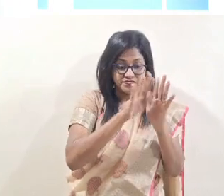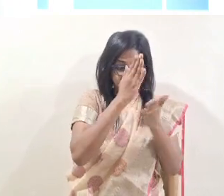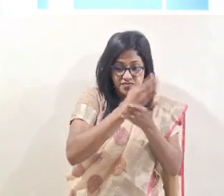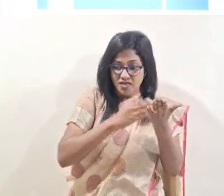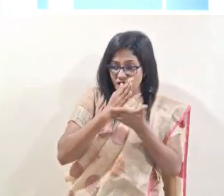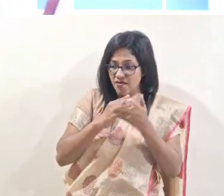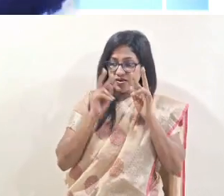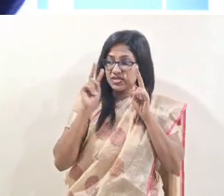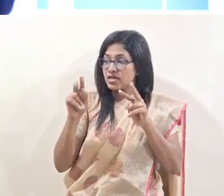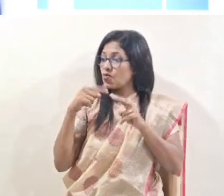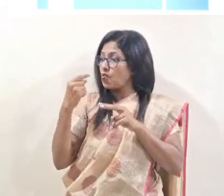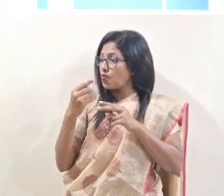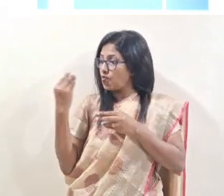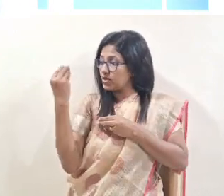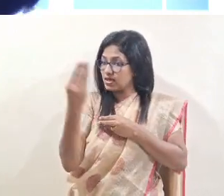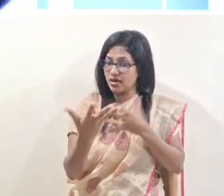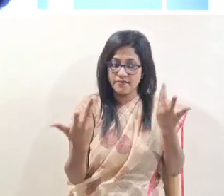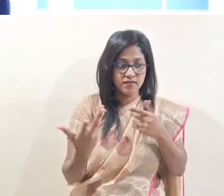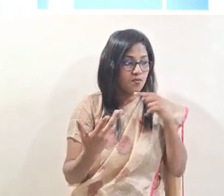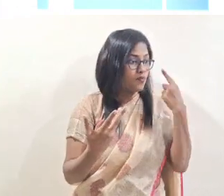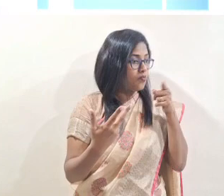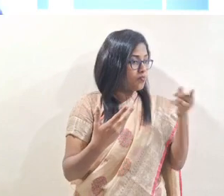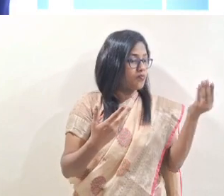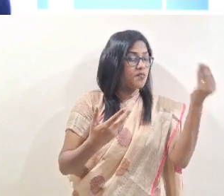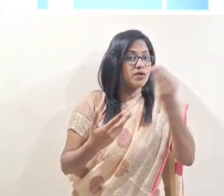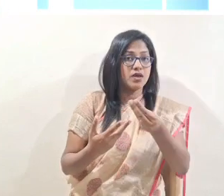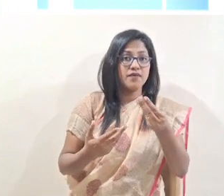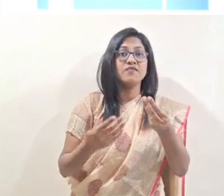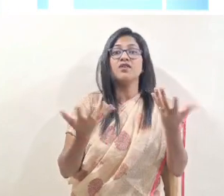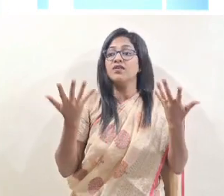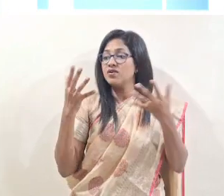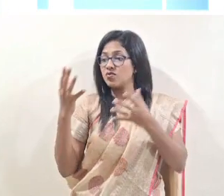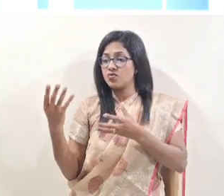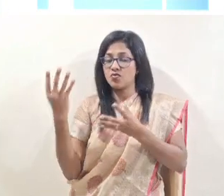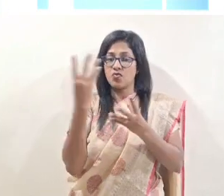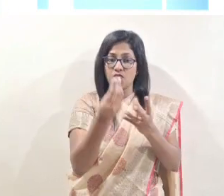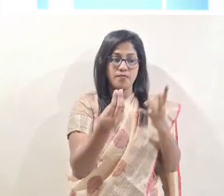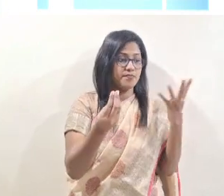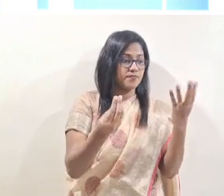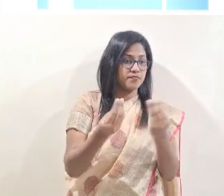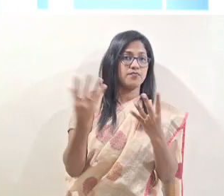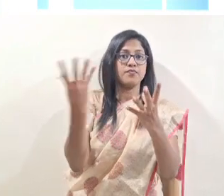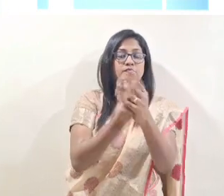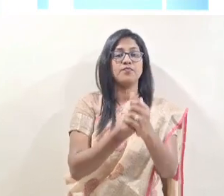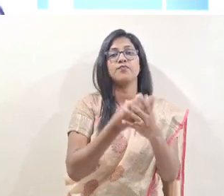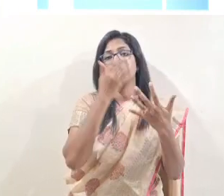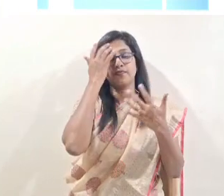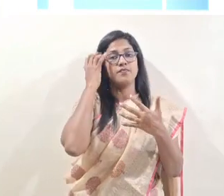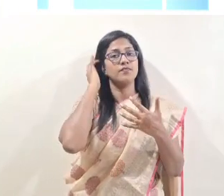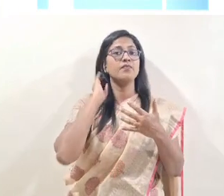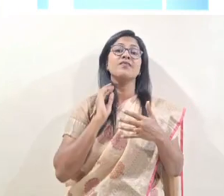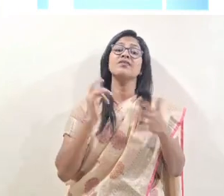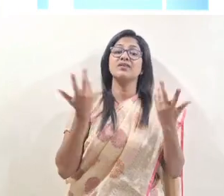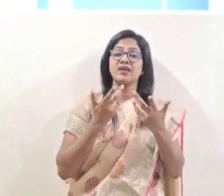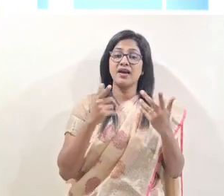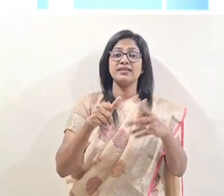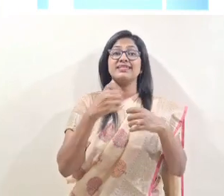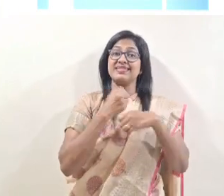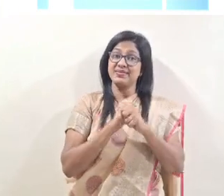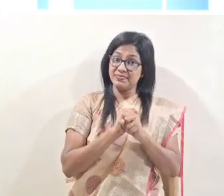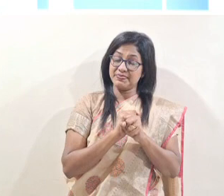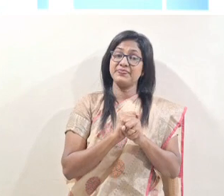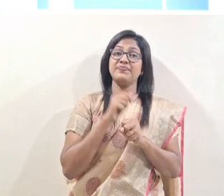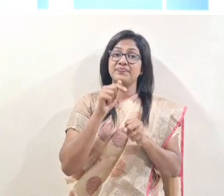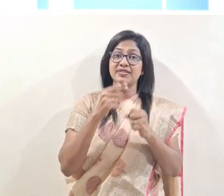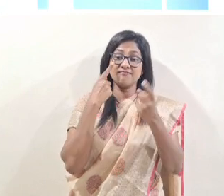is contributing? What is what contribution which particular party is making? So that has to be made part of